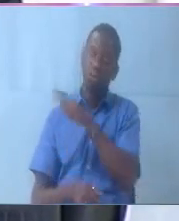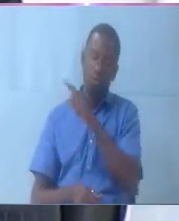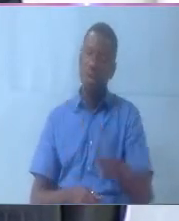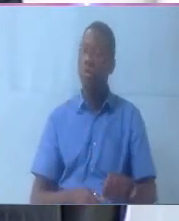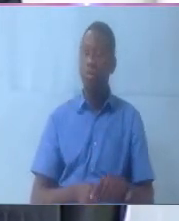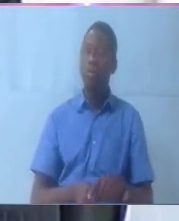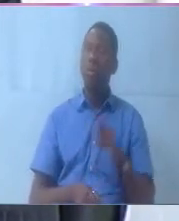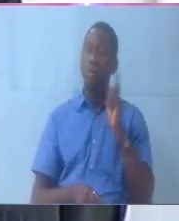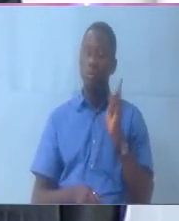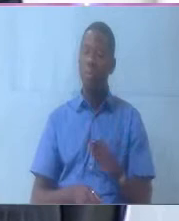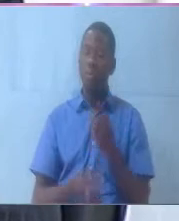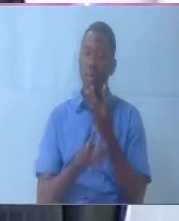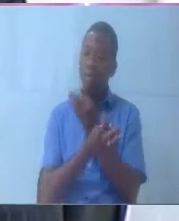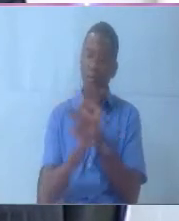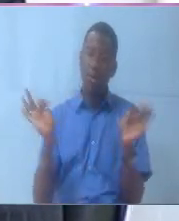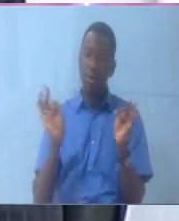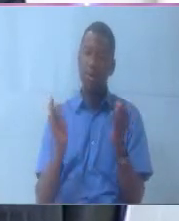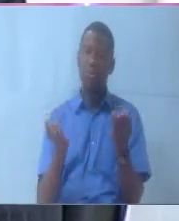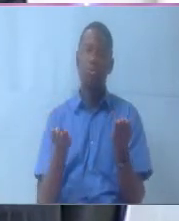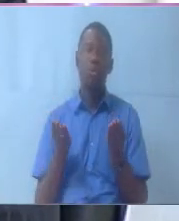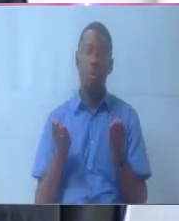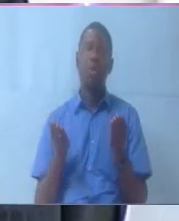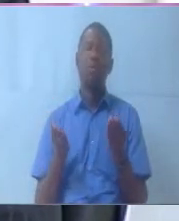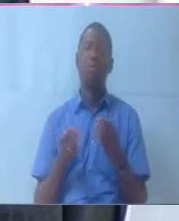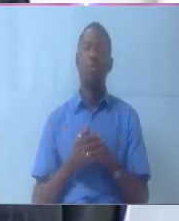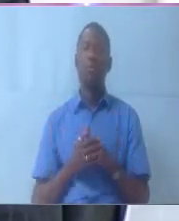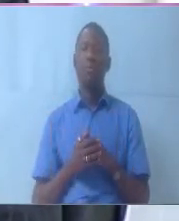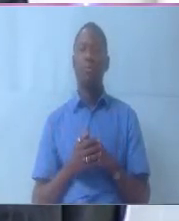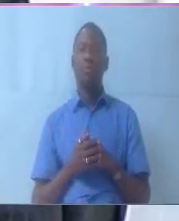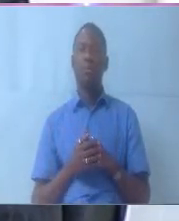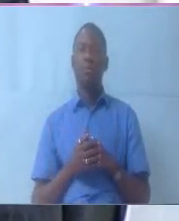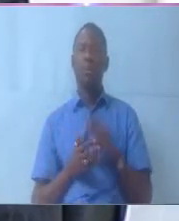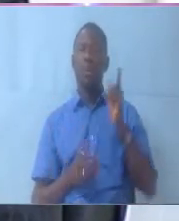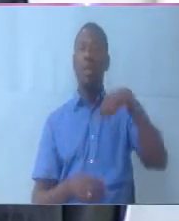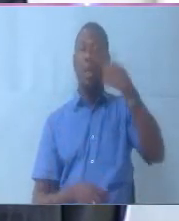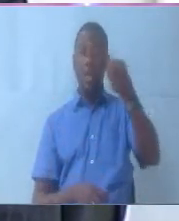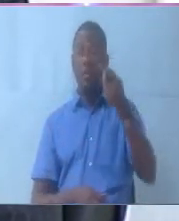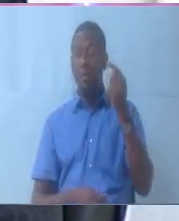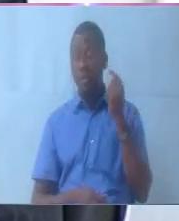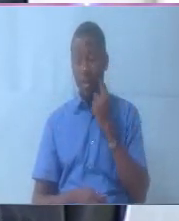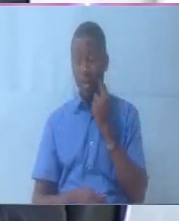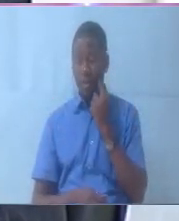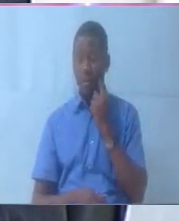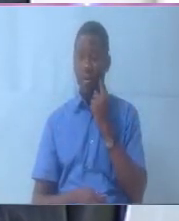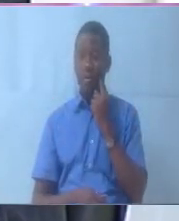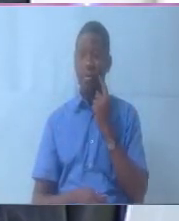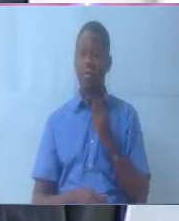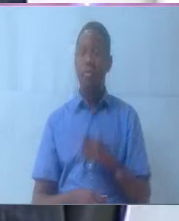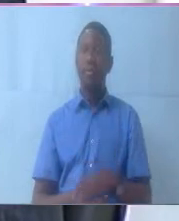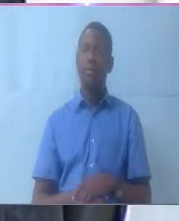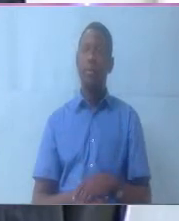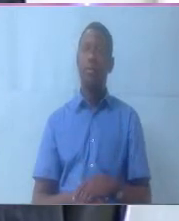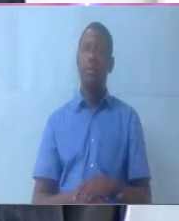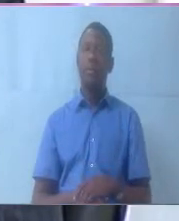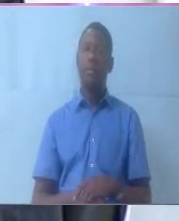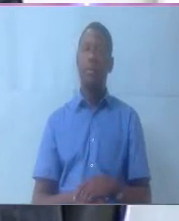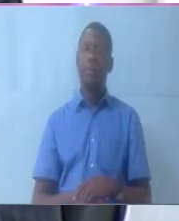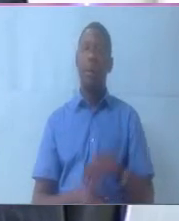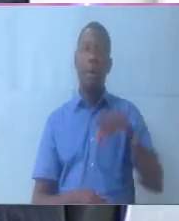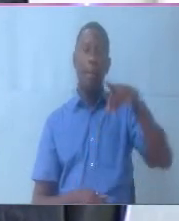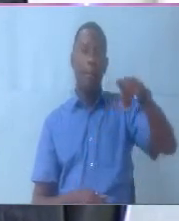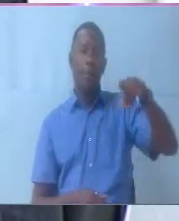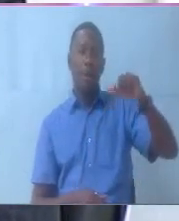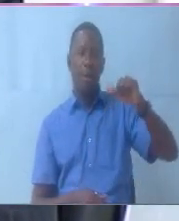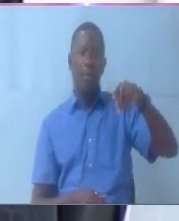yalonko amallo dula soto ku kense ngole moy manyan ne mutala. The following day, woso mo the then Attorney General Pape Yasin Sek of